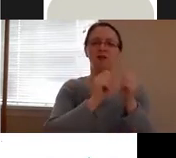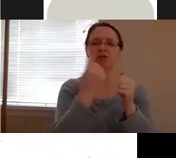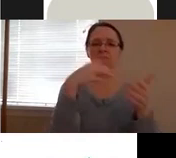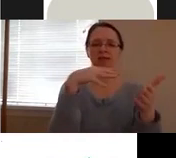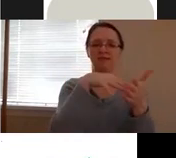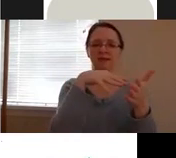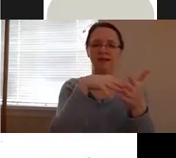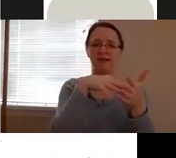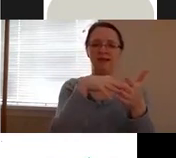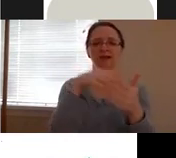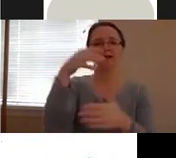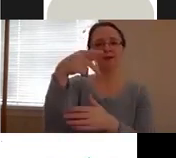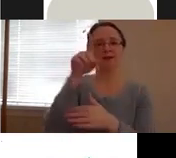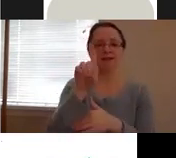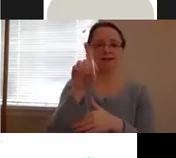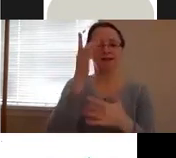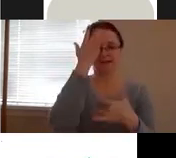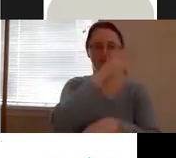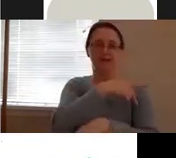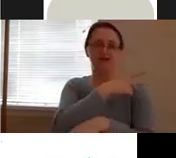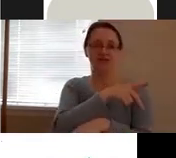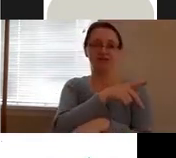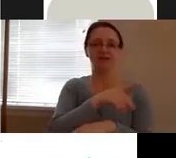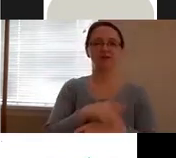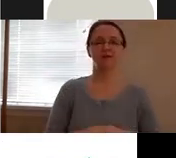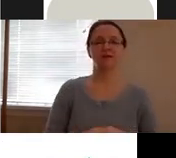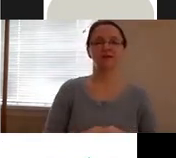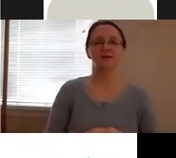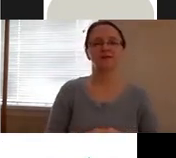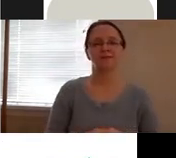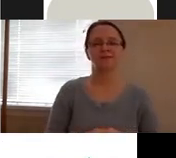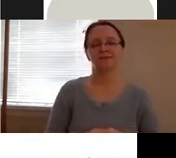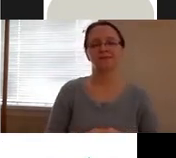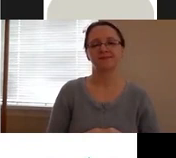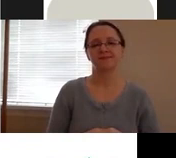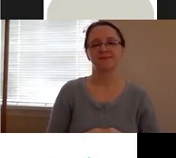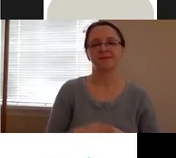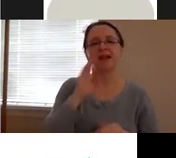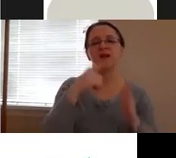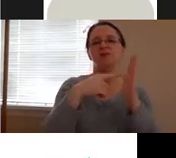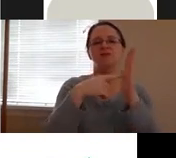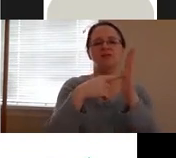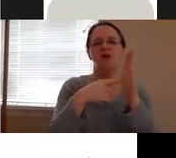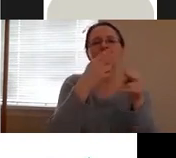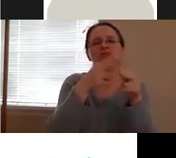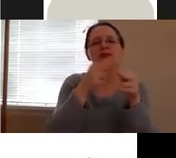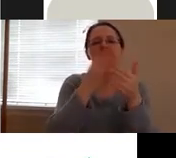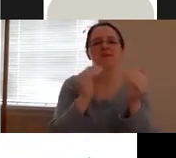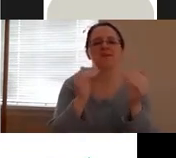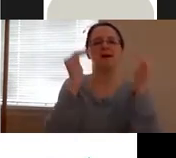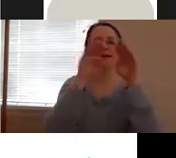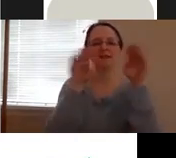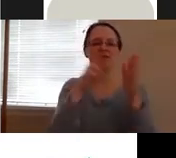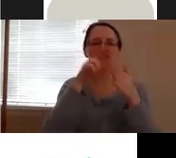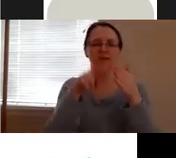we did together in Parkinson's patients and with the Michael J. Fox Foundation. I'm just going to show like a bit of high-level results, and then we